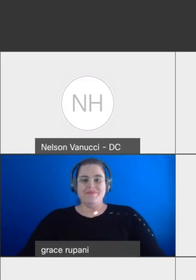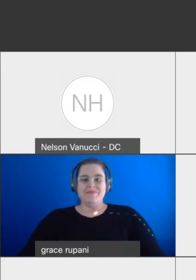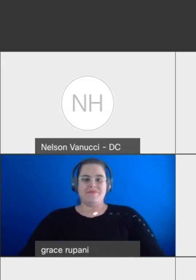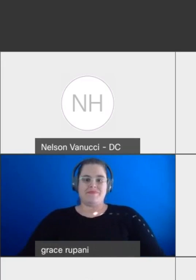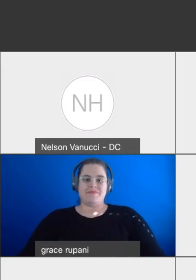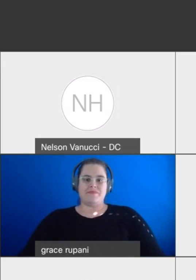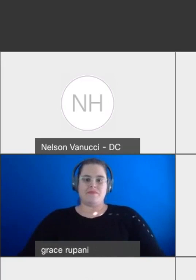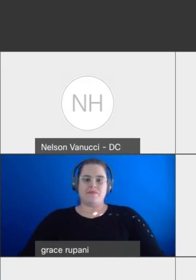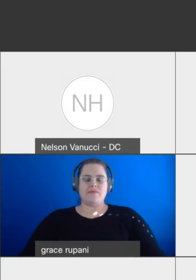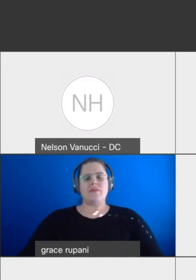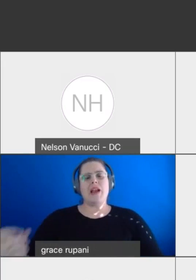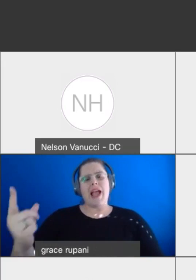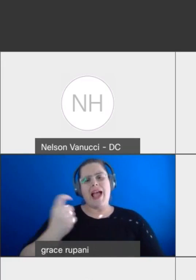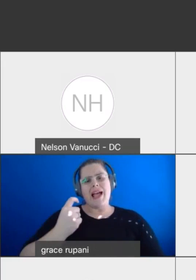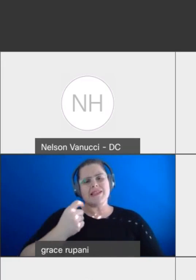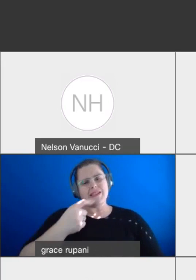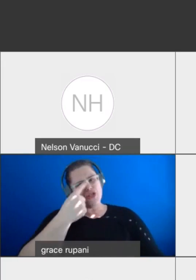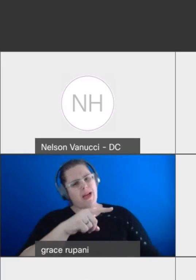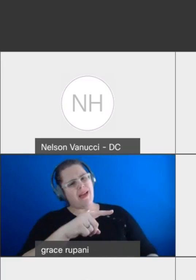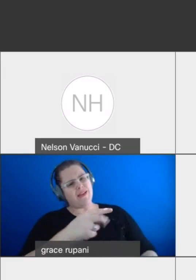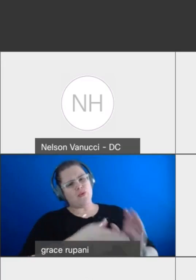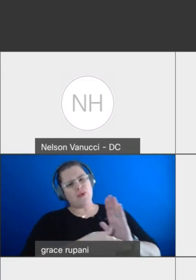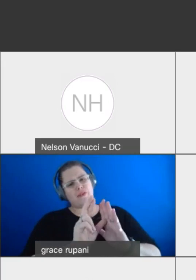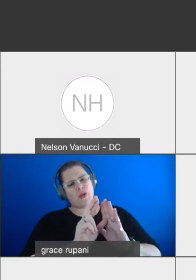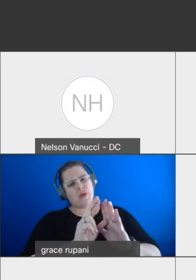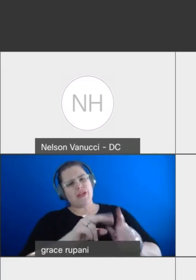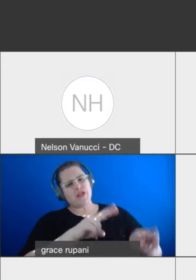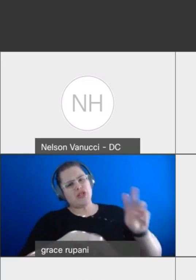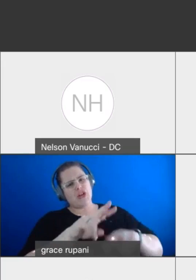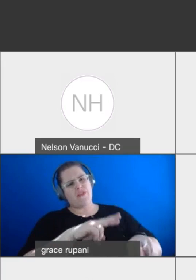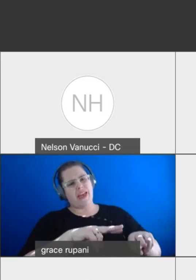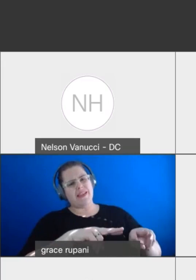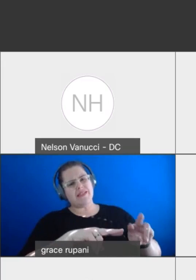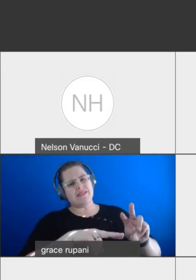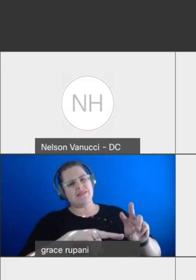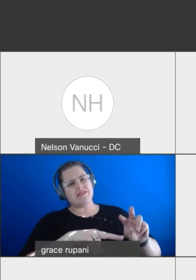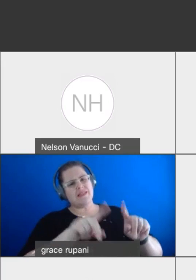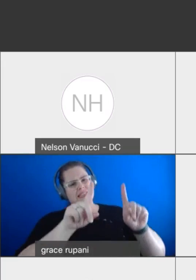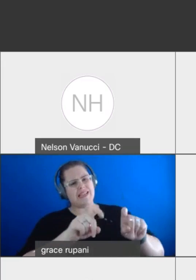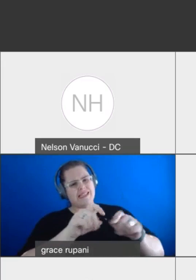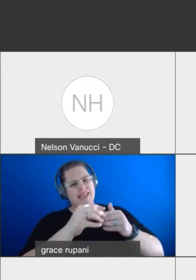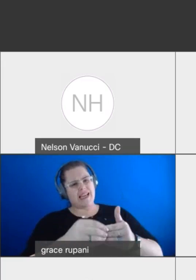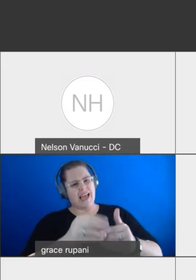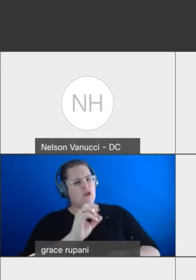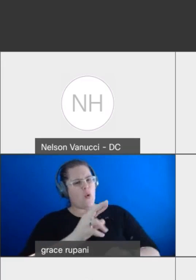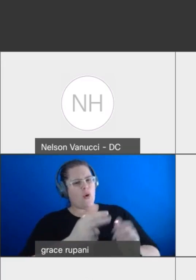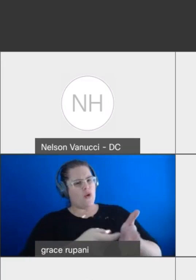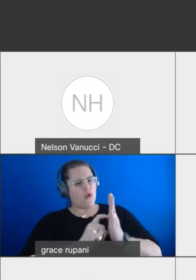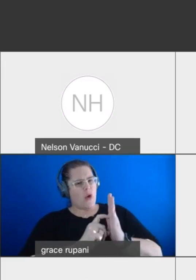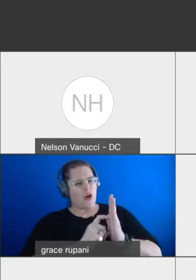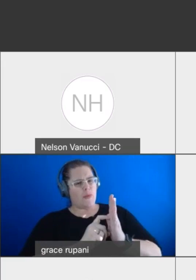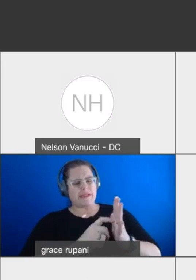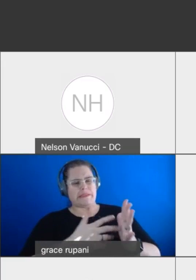Can I go over the surveillance testing guidance or requirements? I guess I'm not